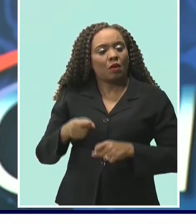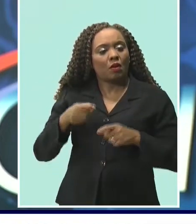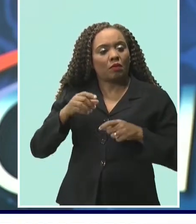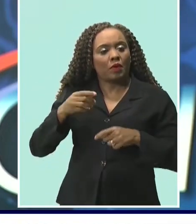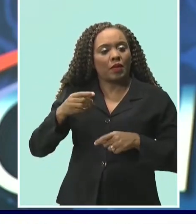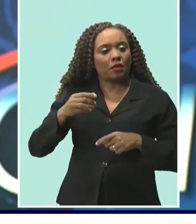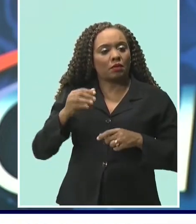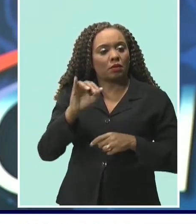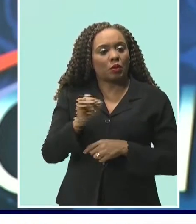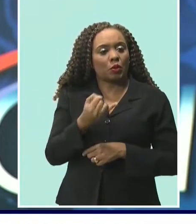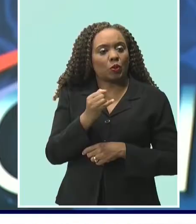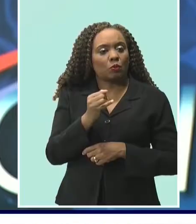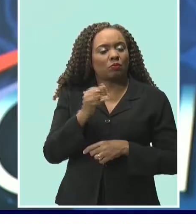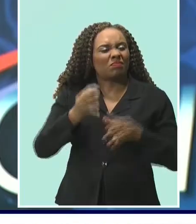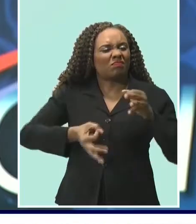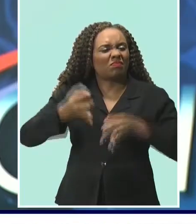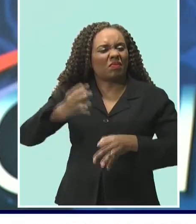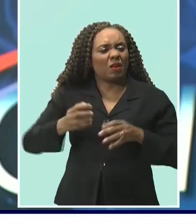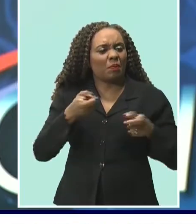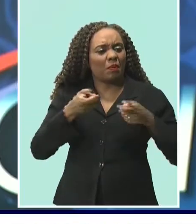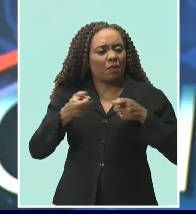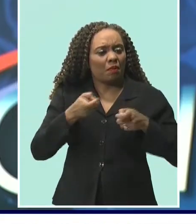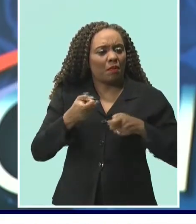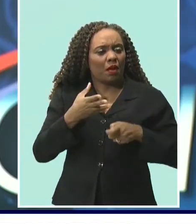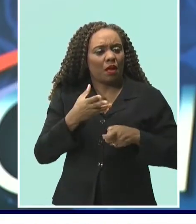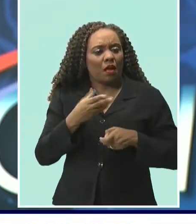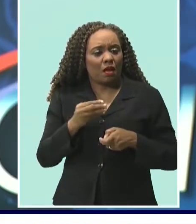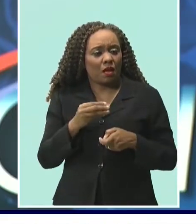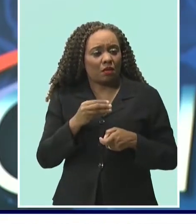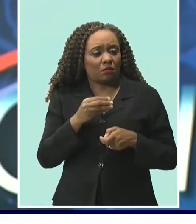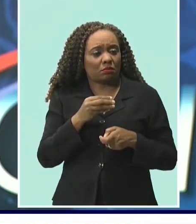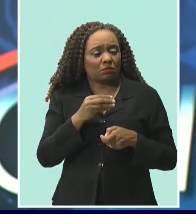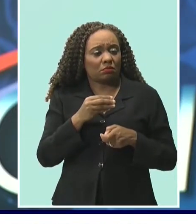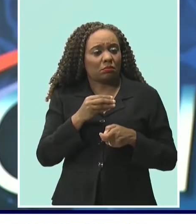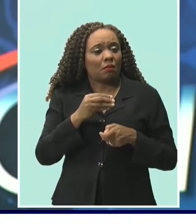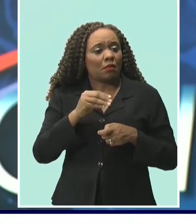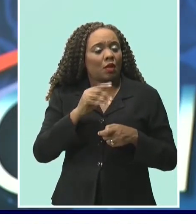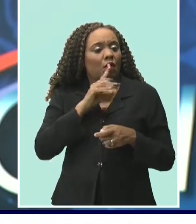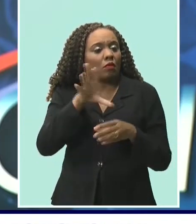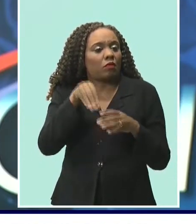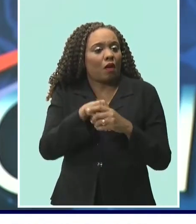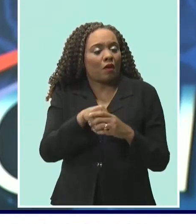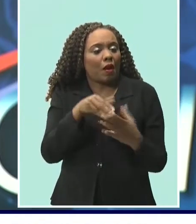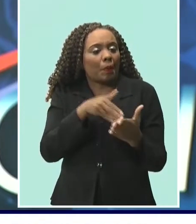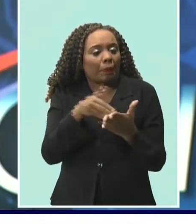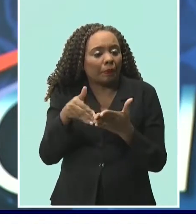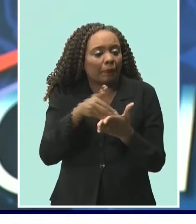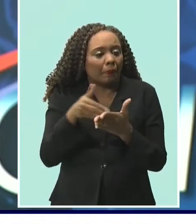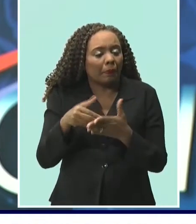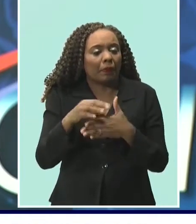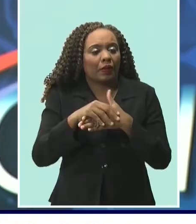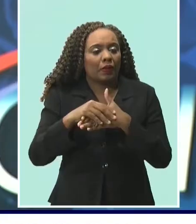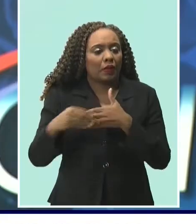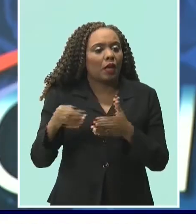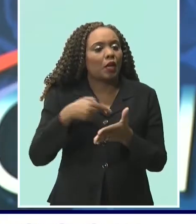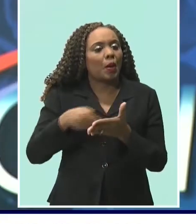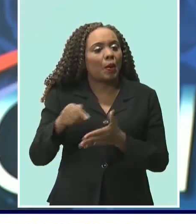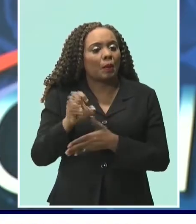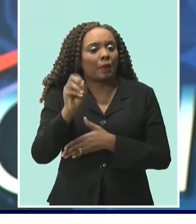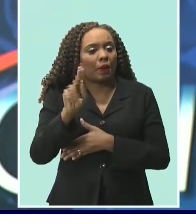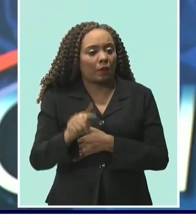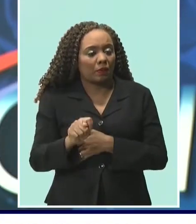eventually the subject of a multi-million-dollar government bailout. The number of people in the